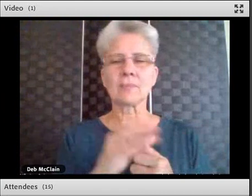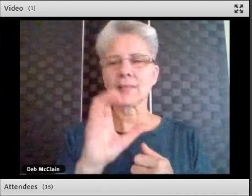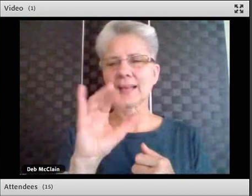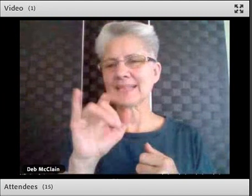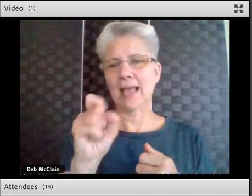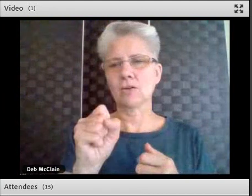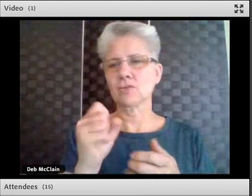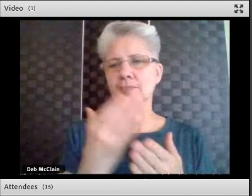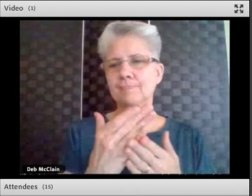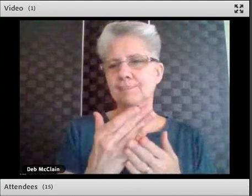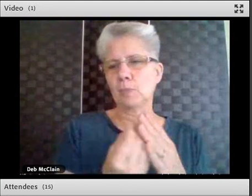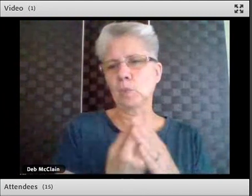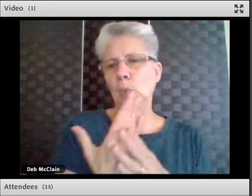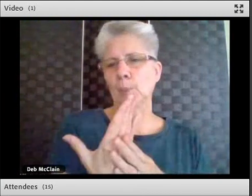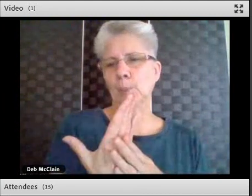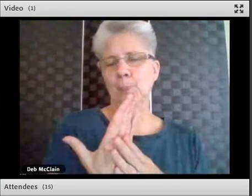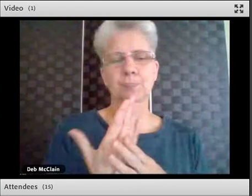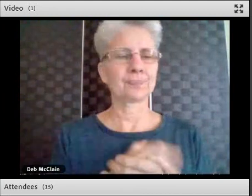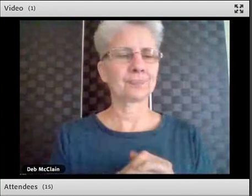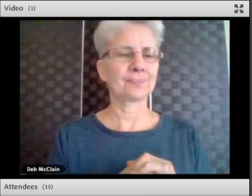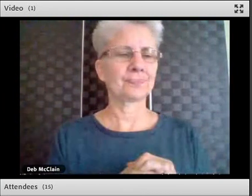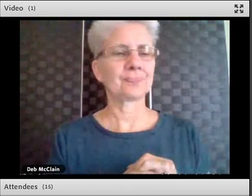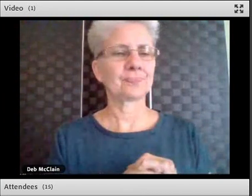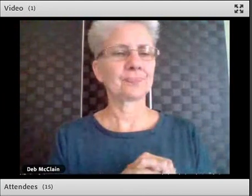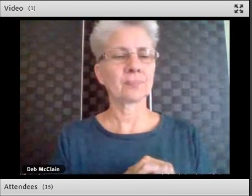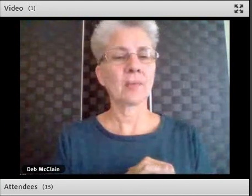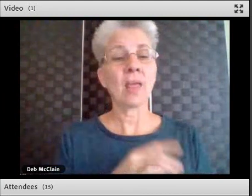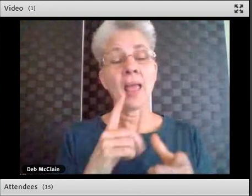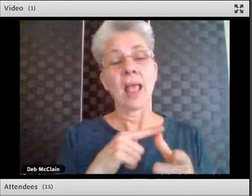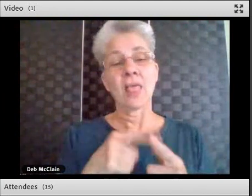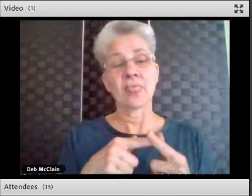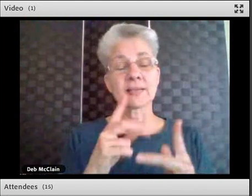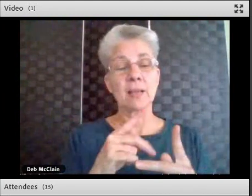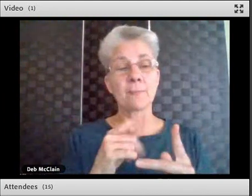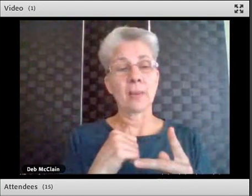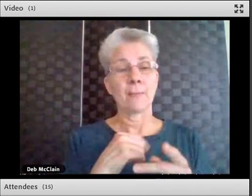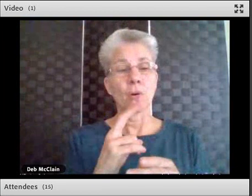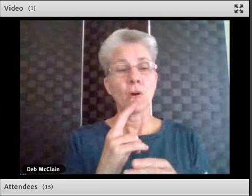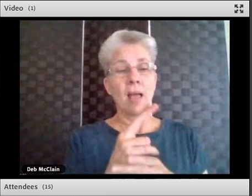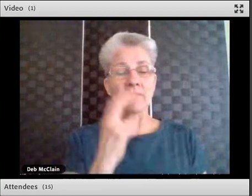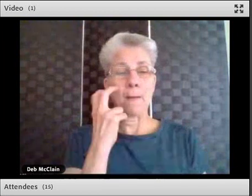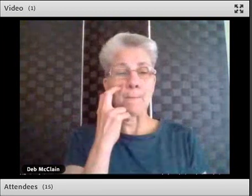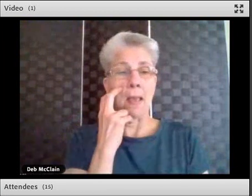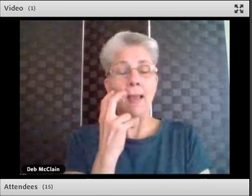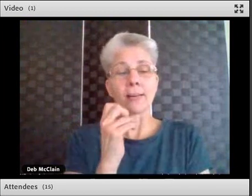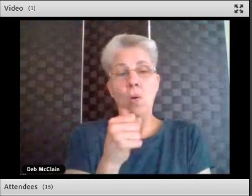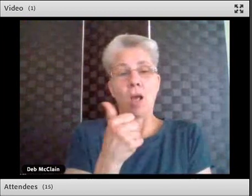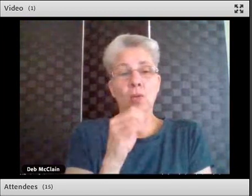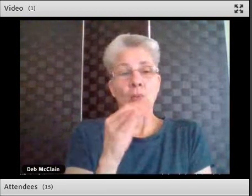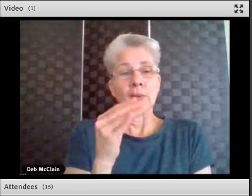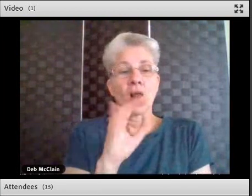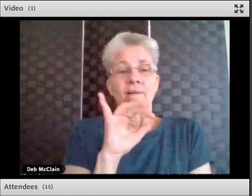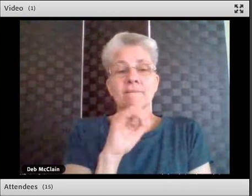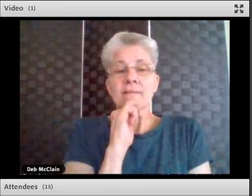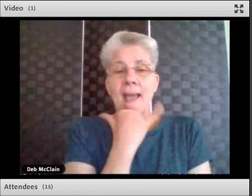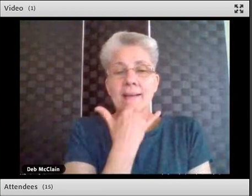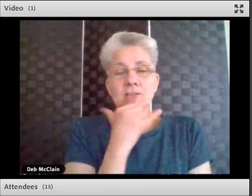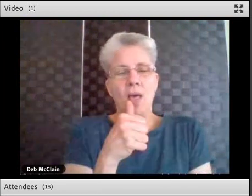just kind of go kaput, so to speak. And then some people are born blind and others become blind as a result of accidents or